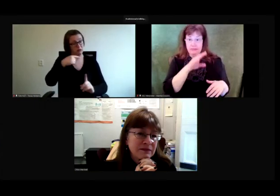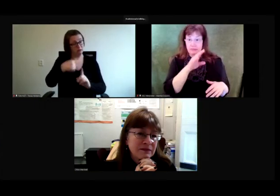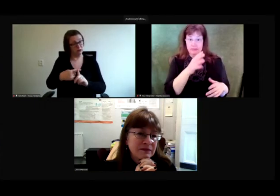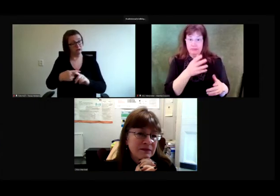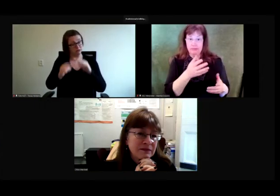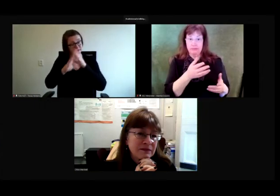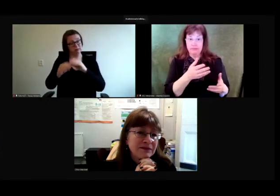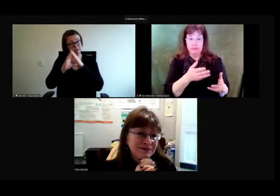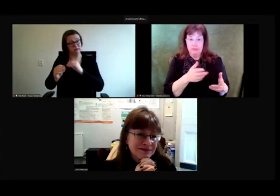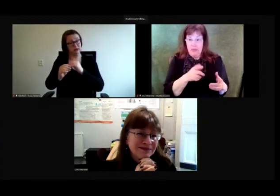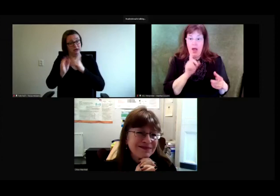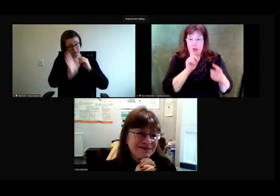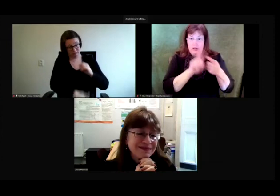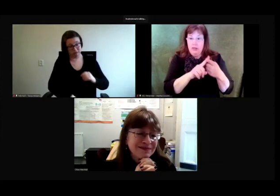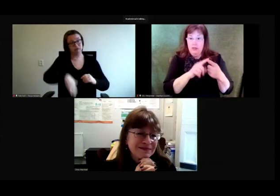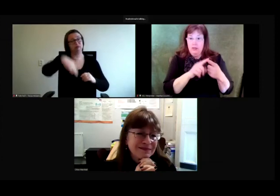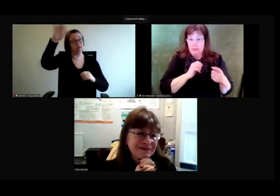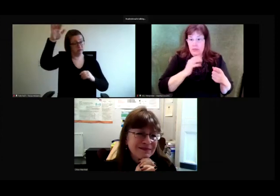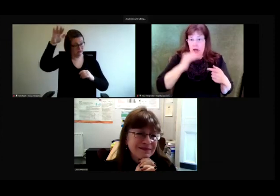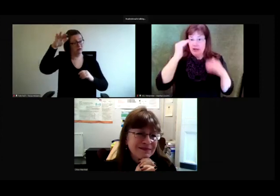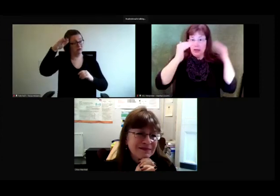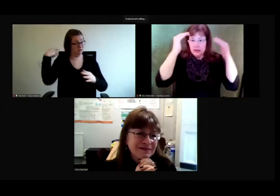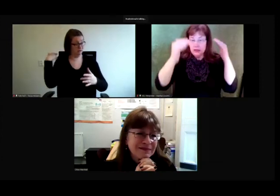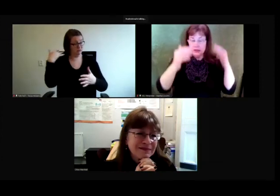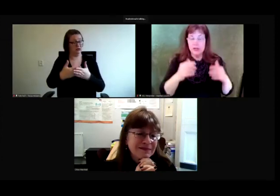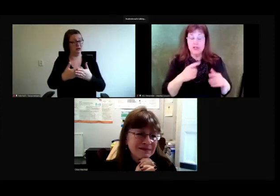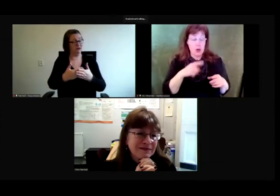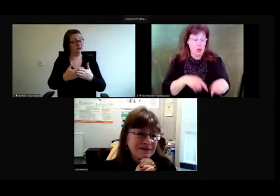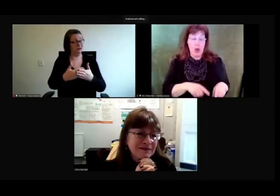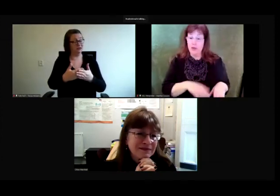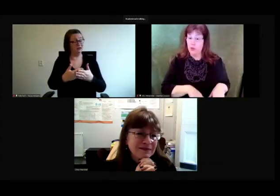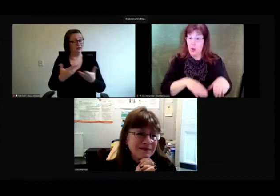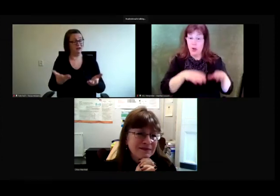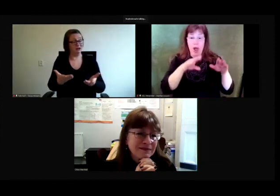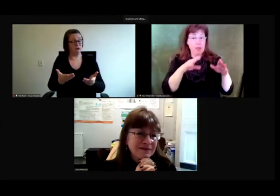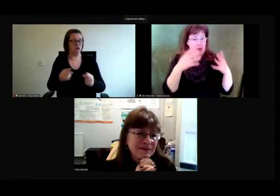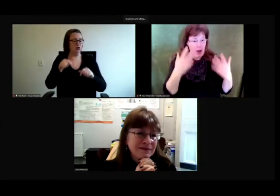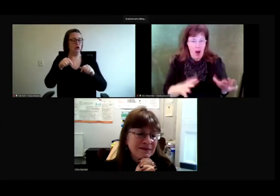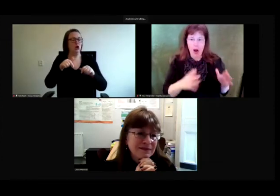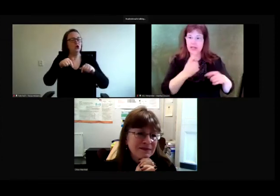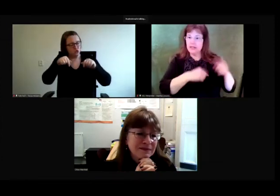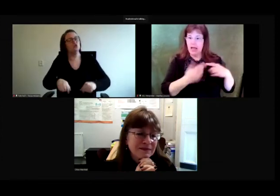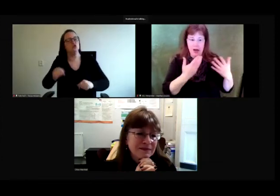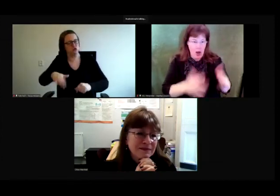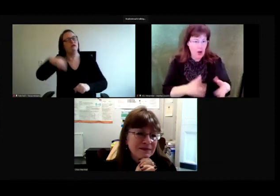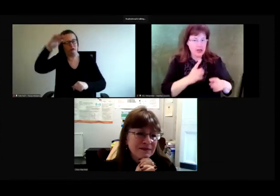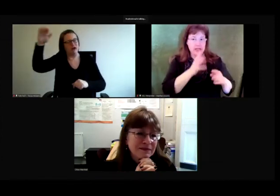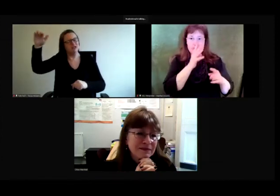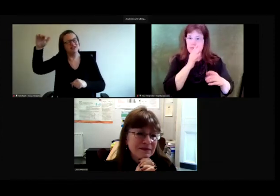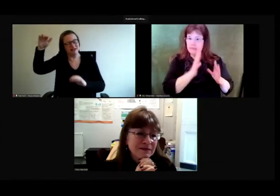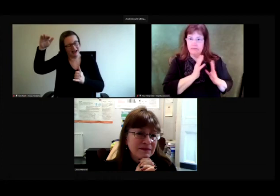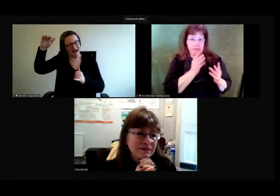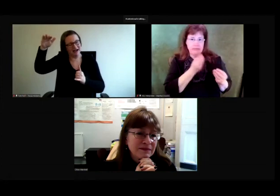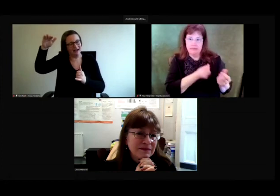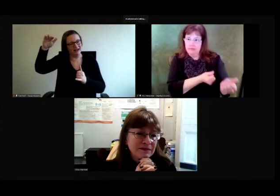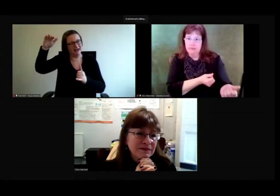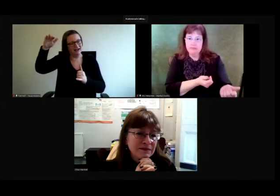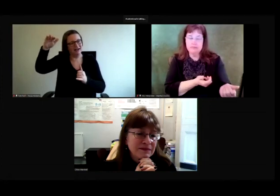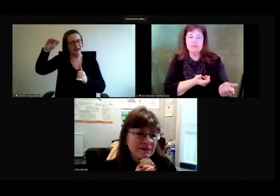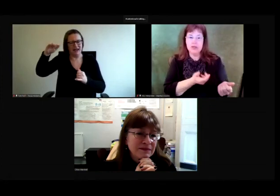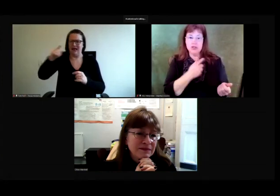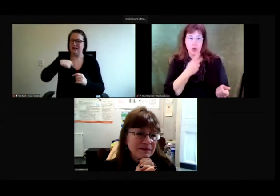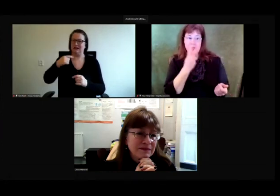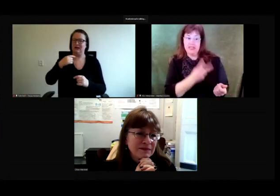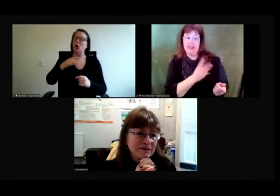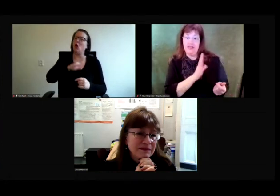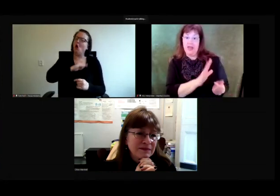the adulthood, basically. So when growing up, and so now they're in an adult stage, and looking at the proficiency